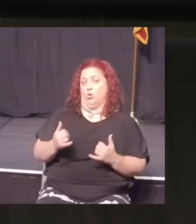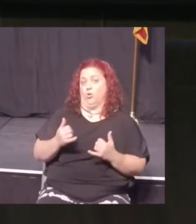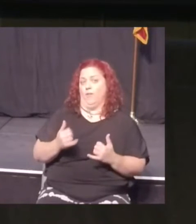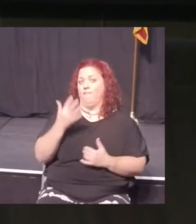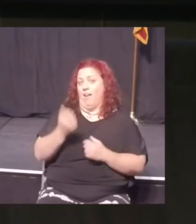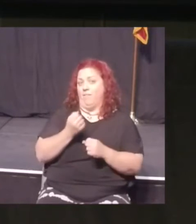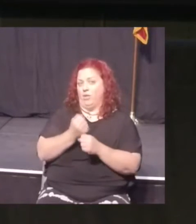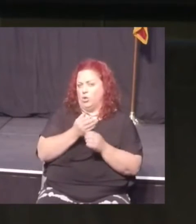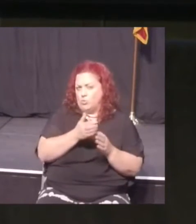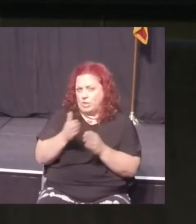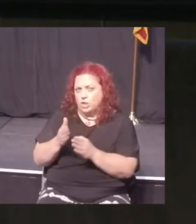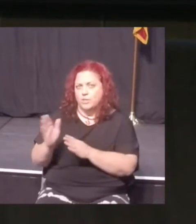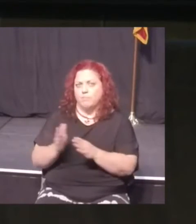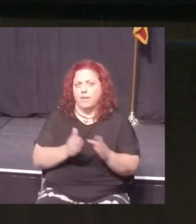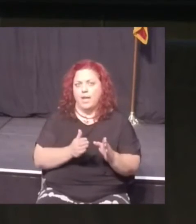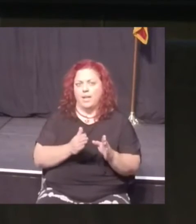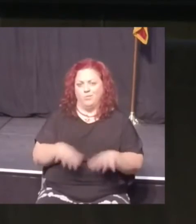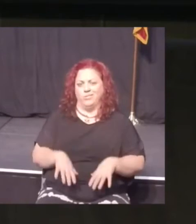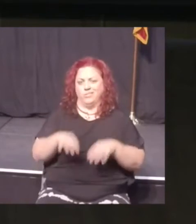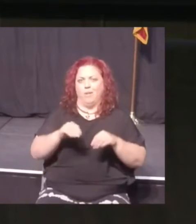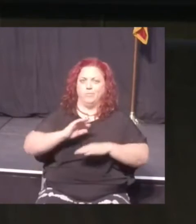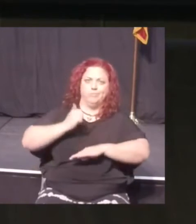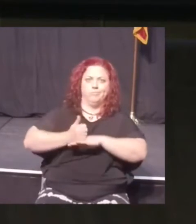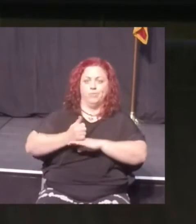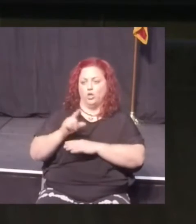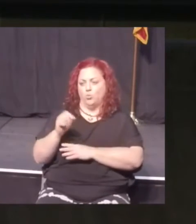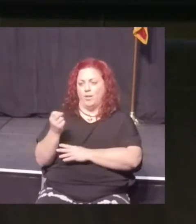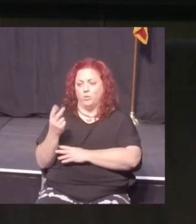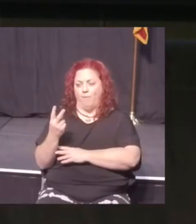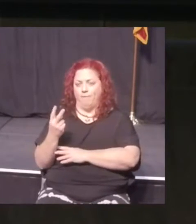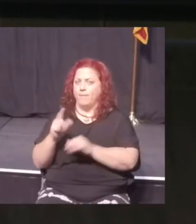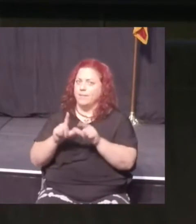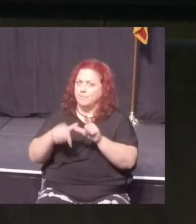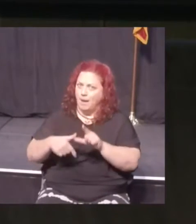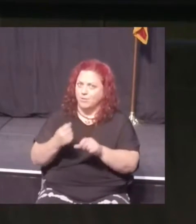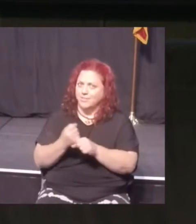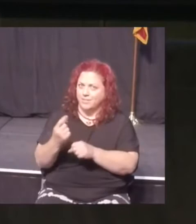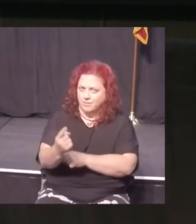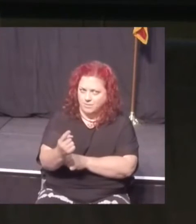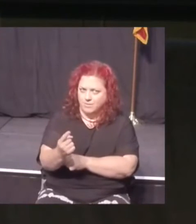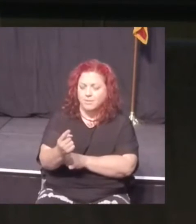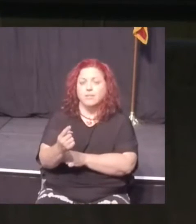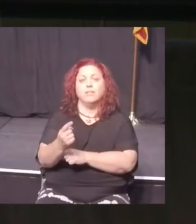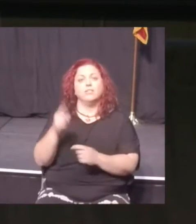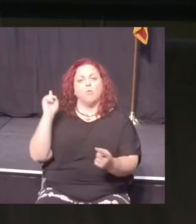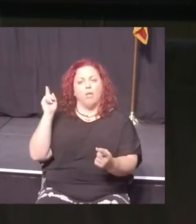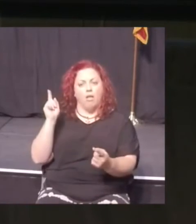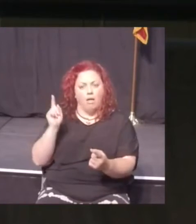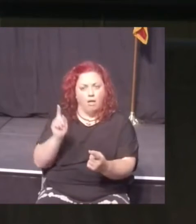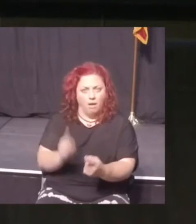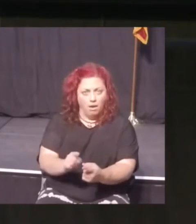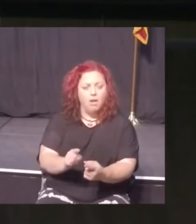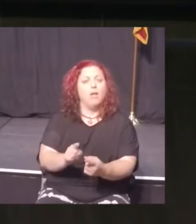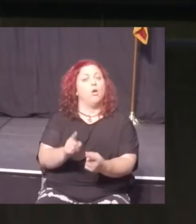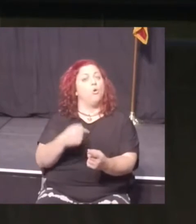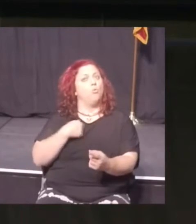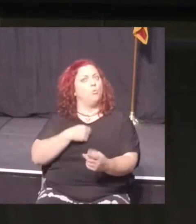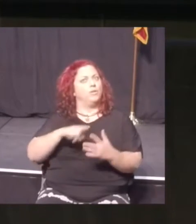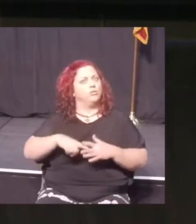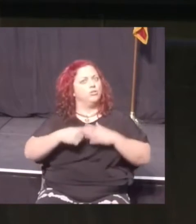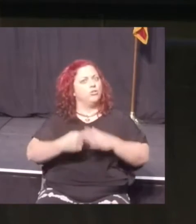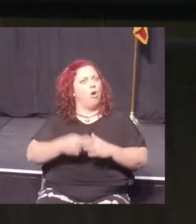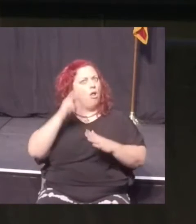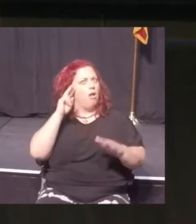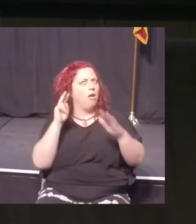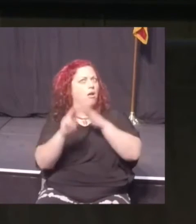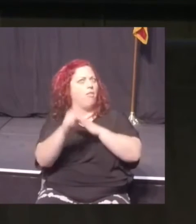strategic plan, adopted in 2012, expires next year. As it winds down, we'll also begin imagining how